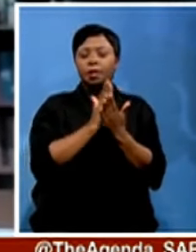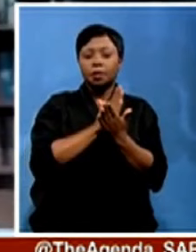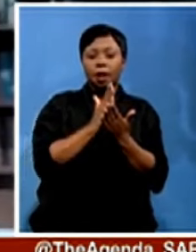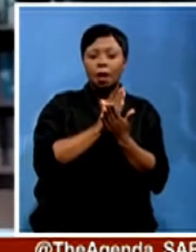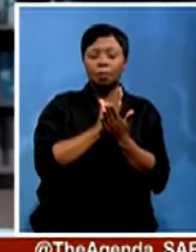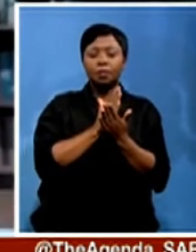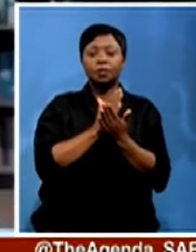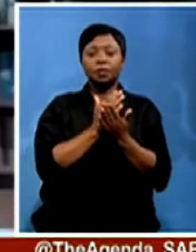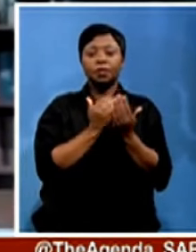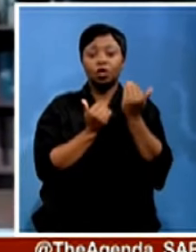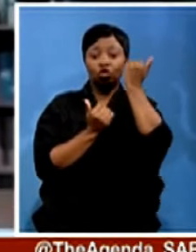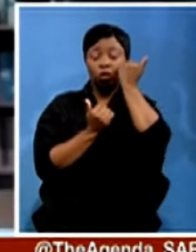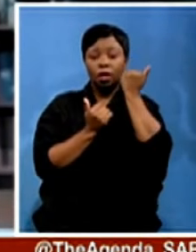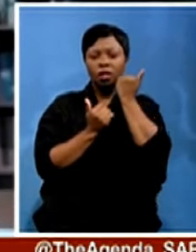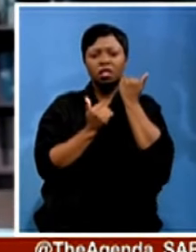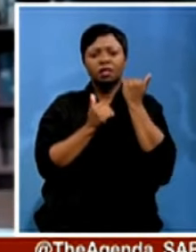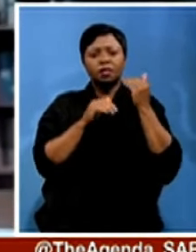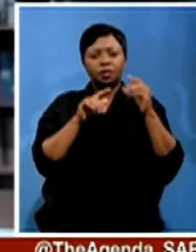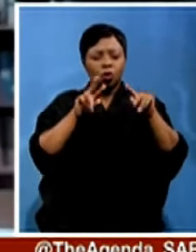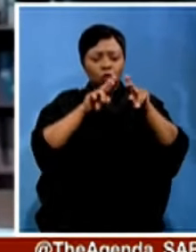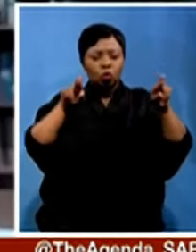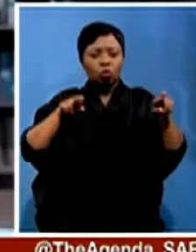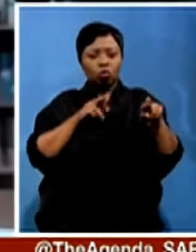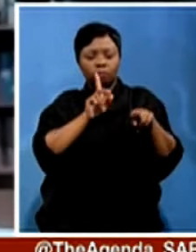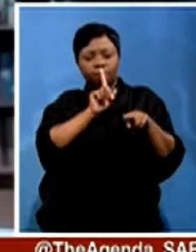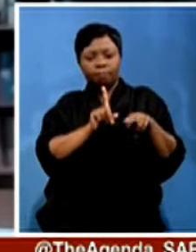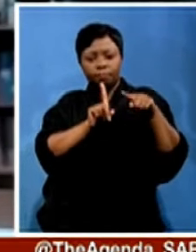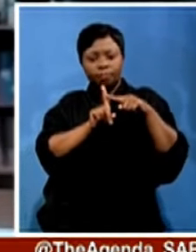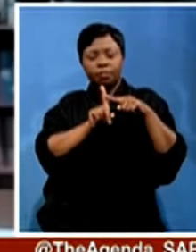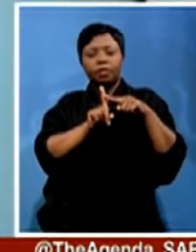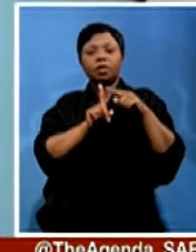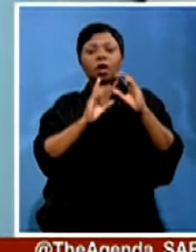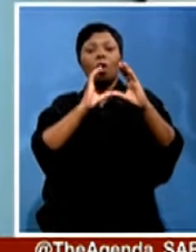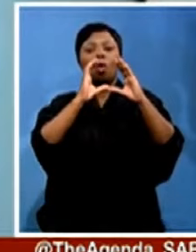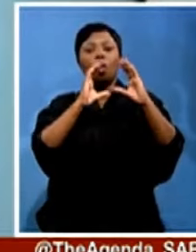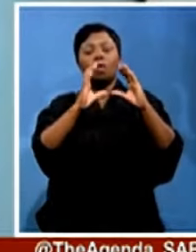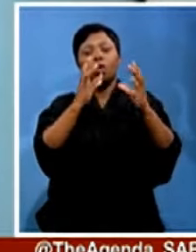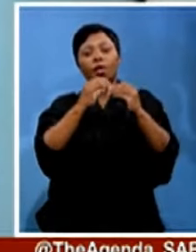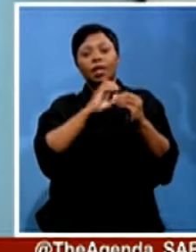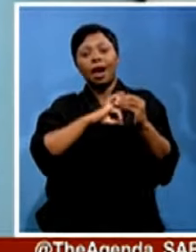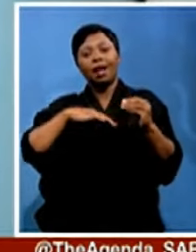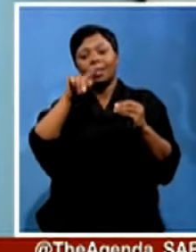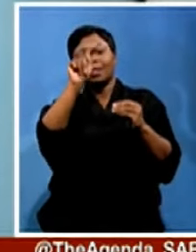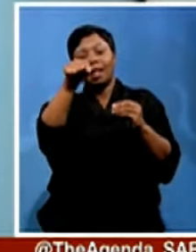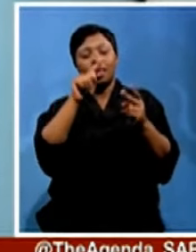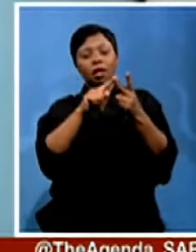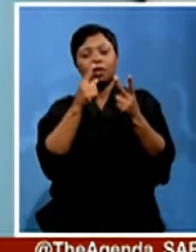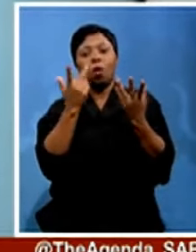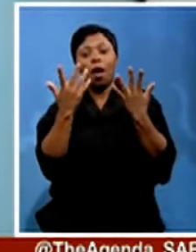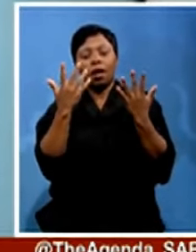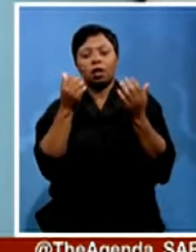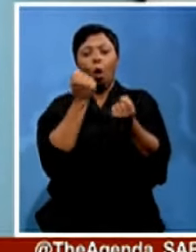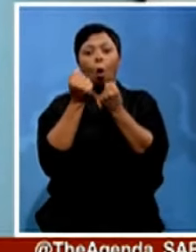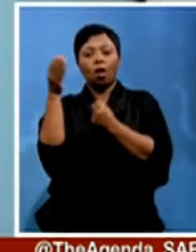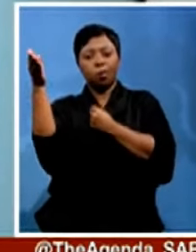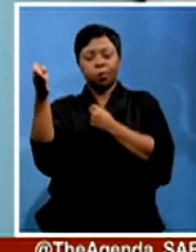and communicating with counsel and the accused and the prosecutor in court. We, for example, don't really have a